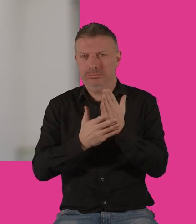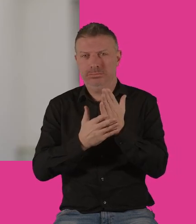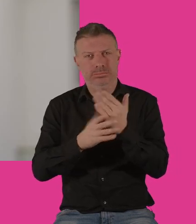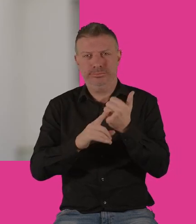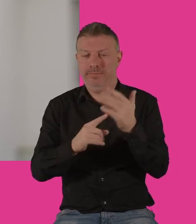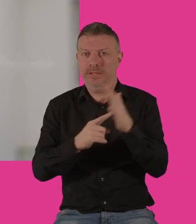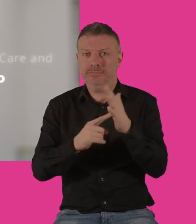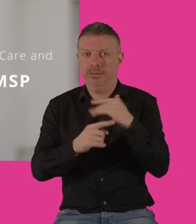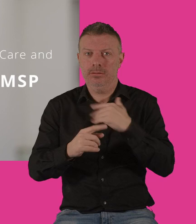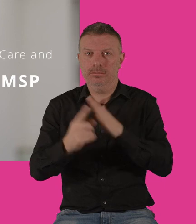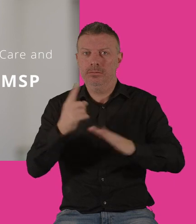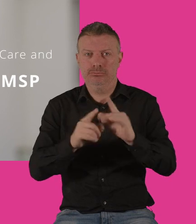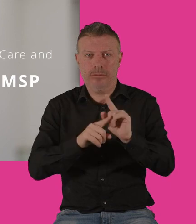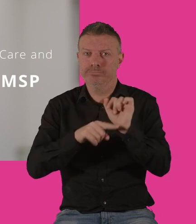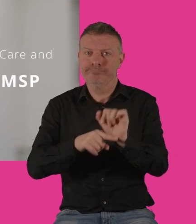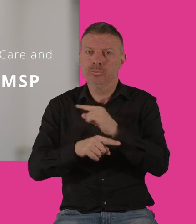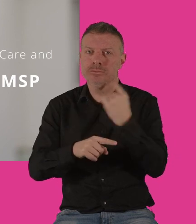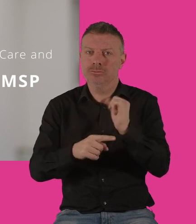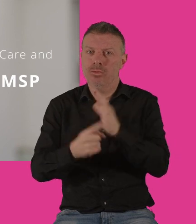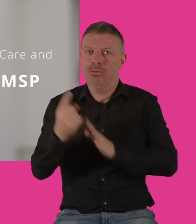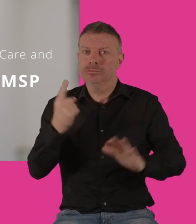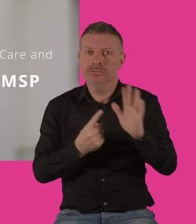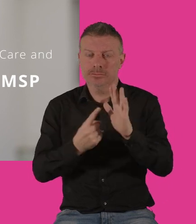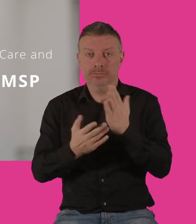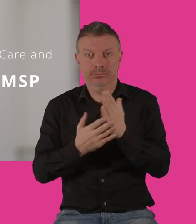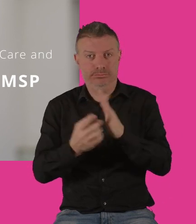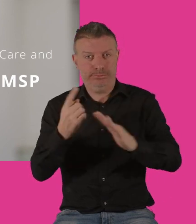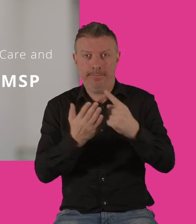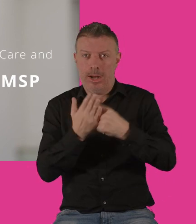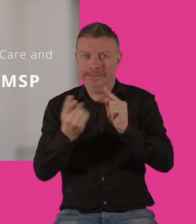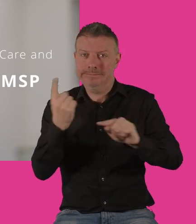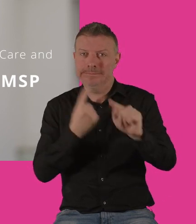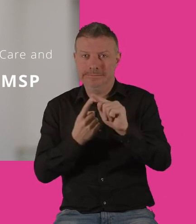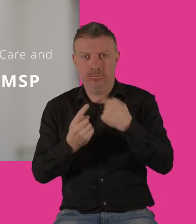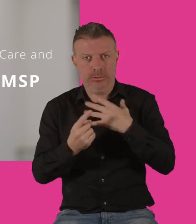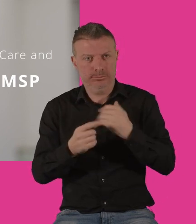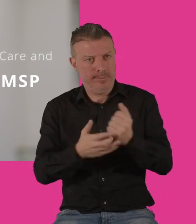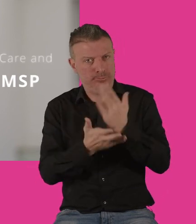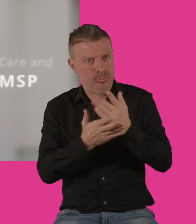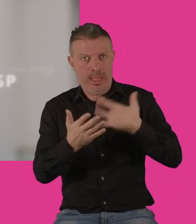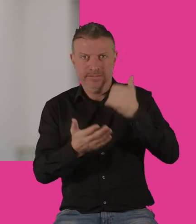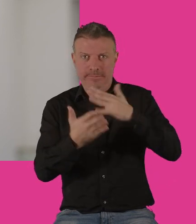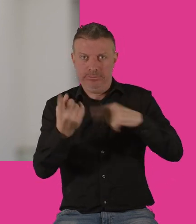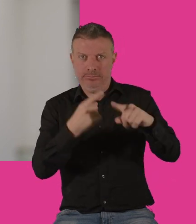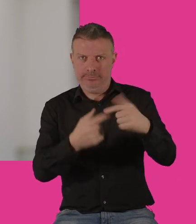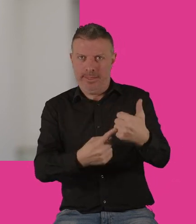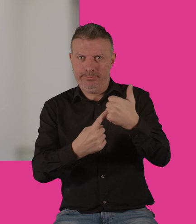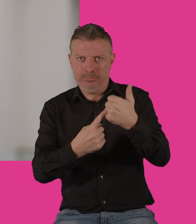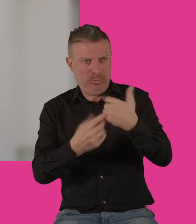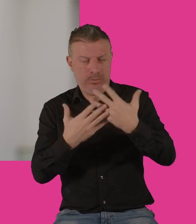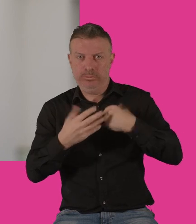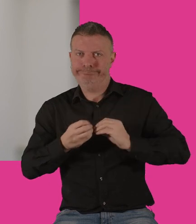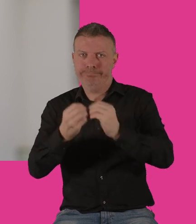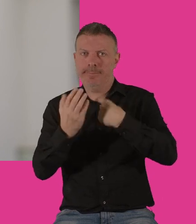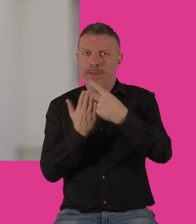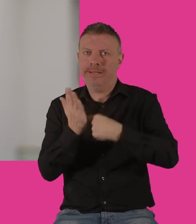our efforts at suicide prevention in Scotland. Across all areas of policy, we want to ensure lived experience is included in how we design our